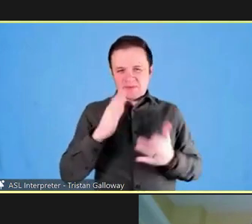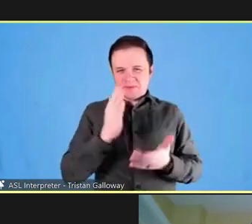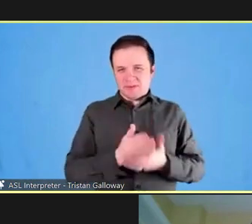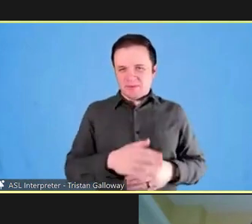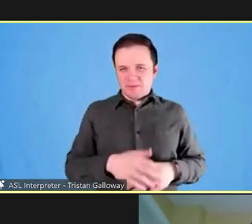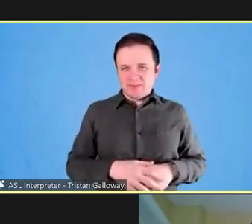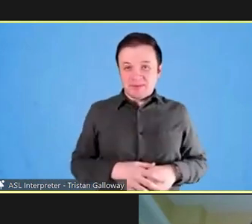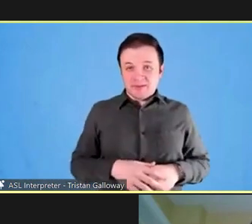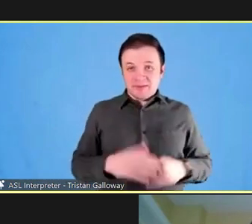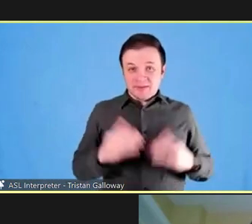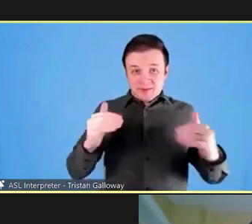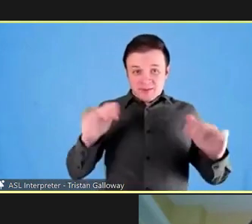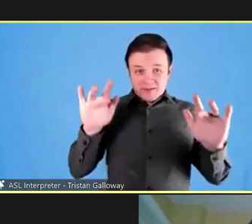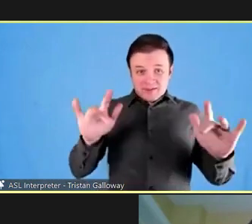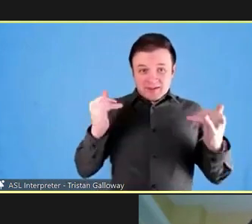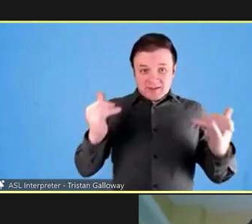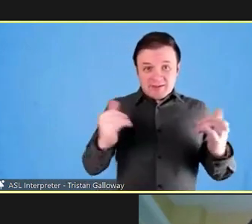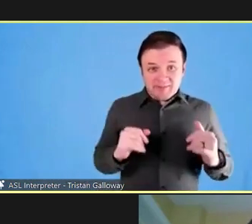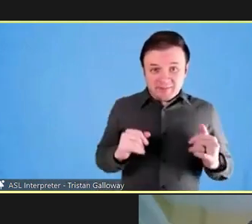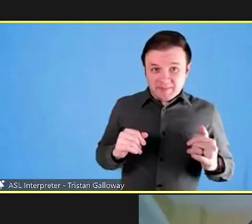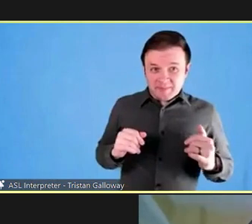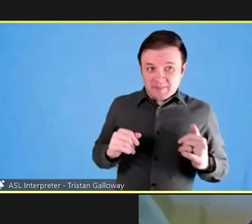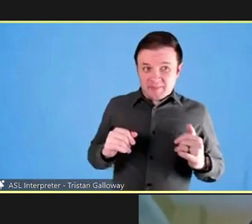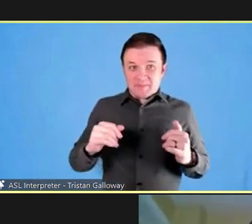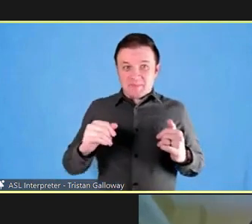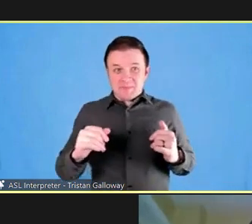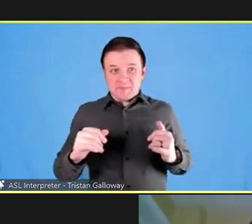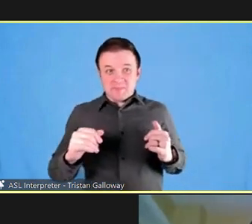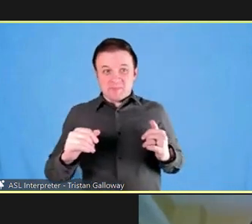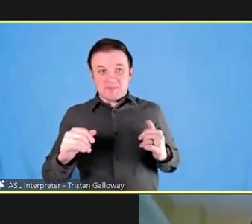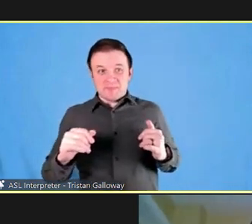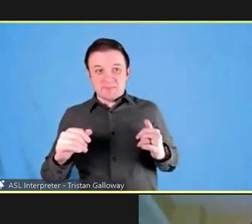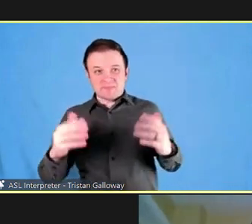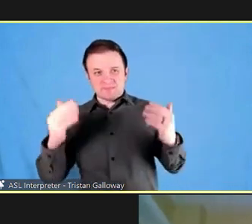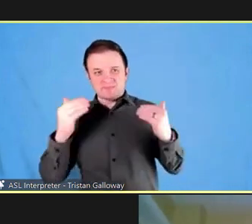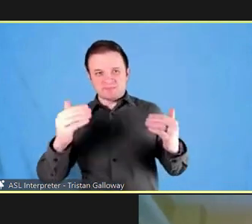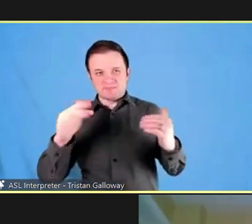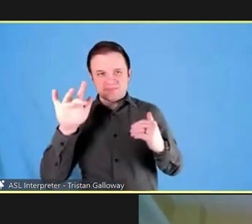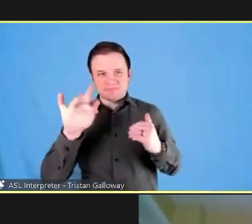that and do that now? Yep. If you'll go ahead and just click the link